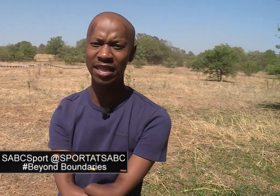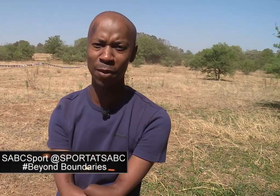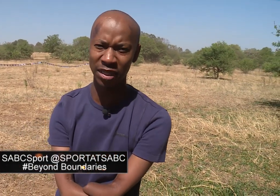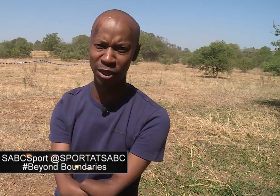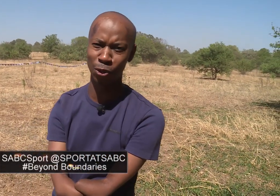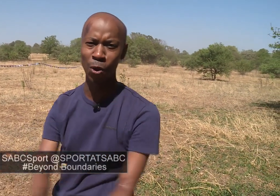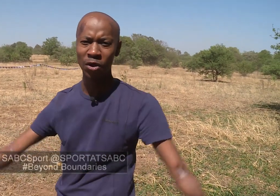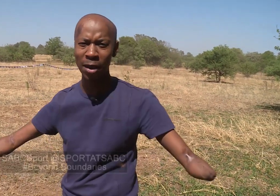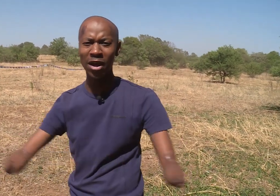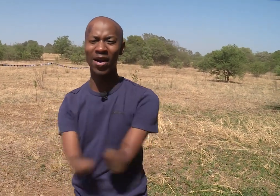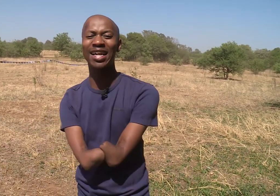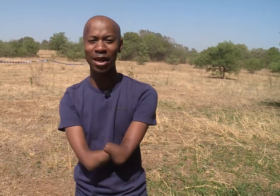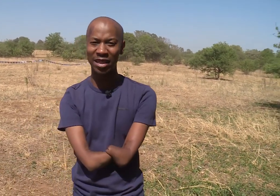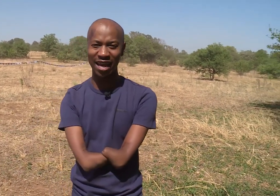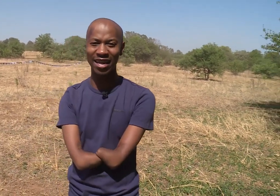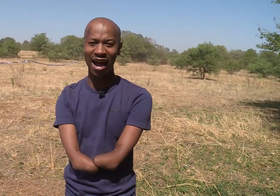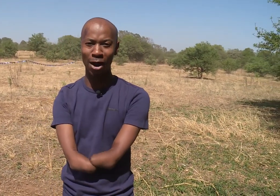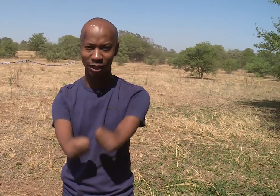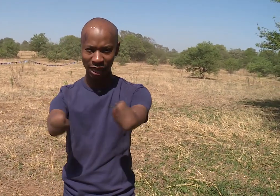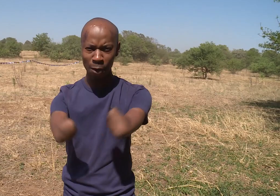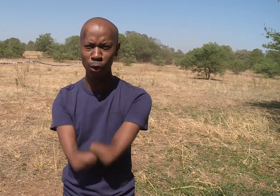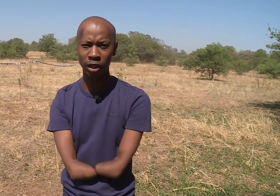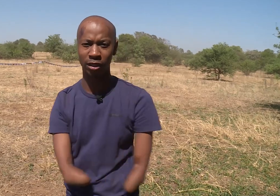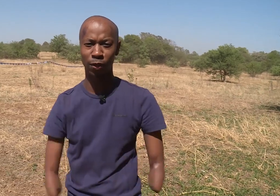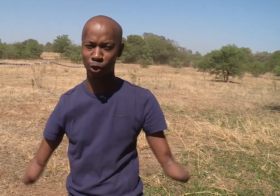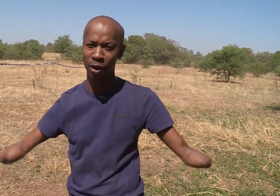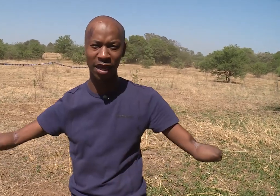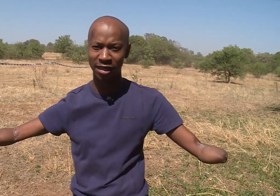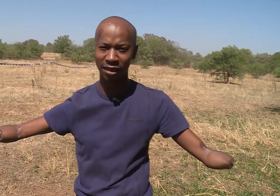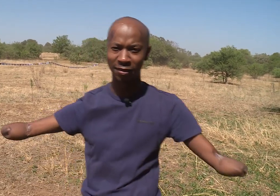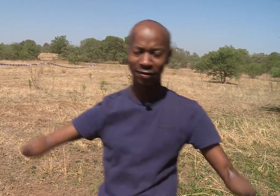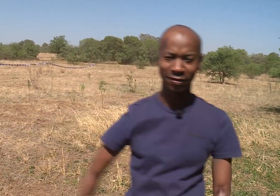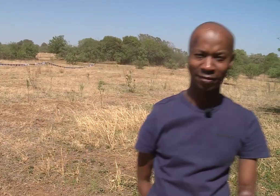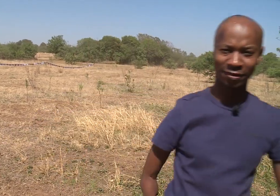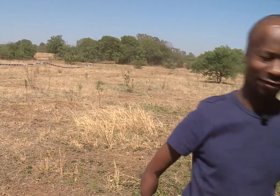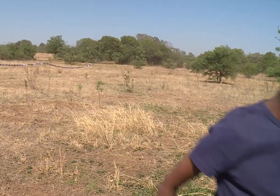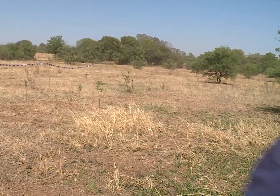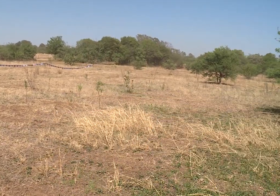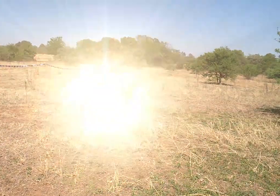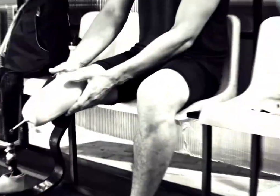1:30 on SABC2. Samkelo signing out. Airport was too amazing.